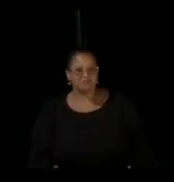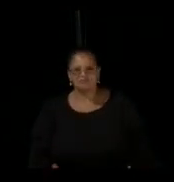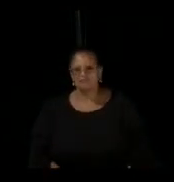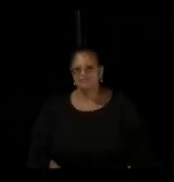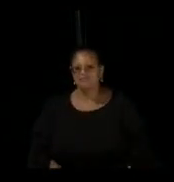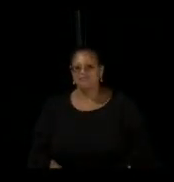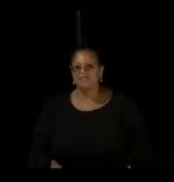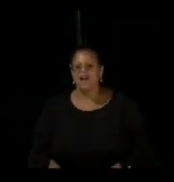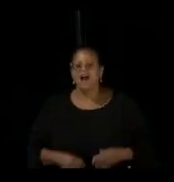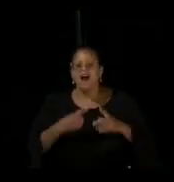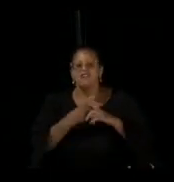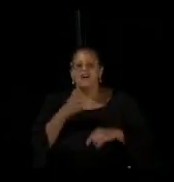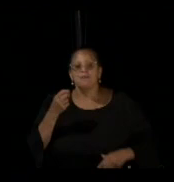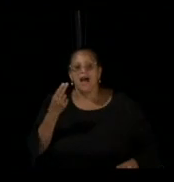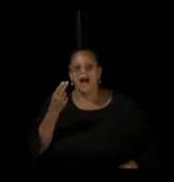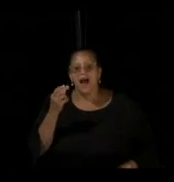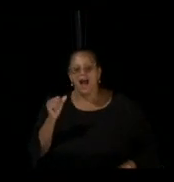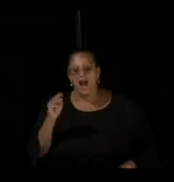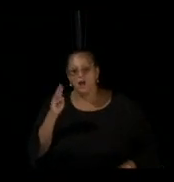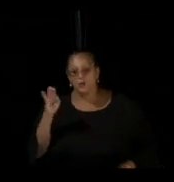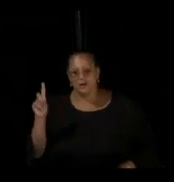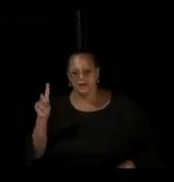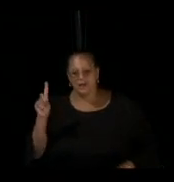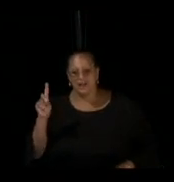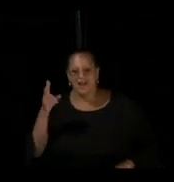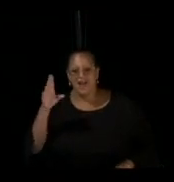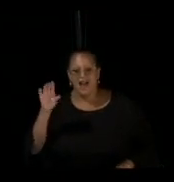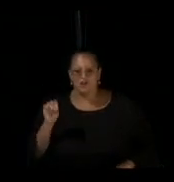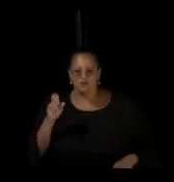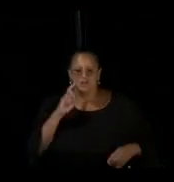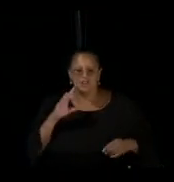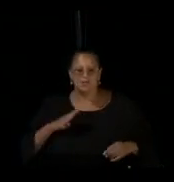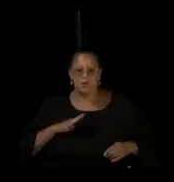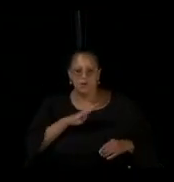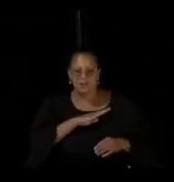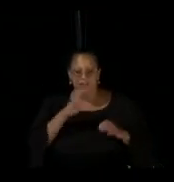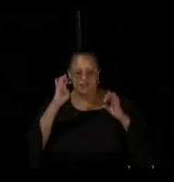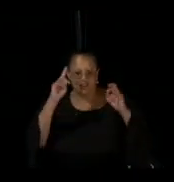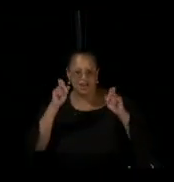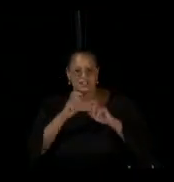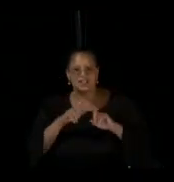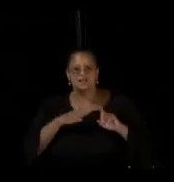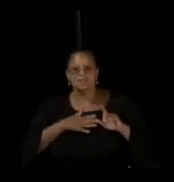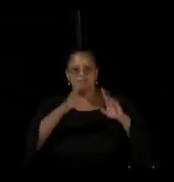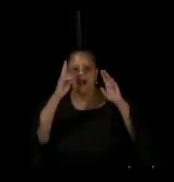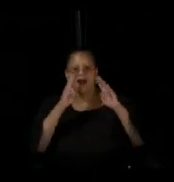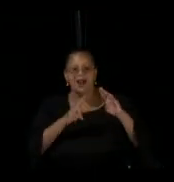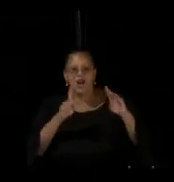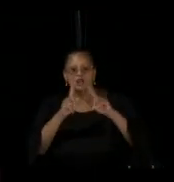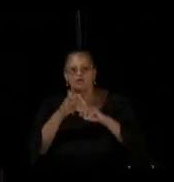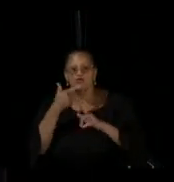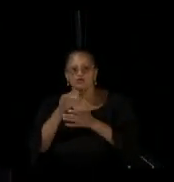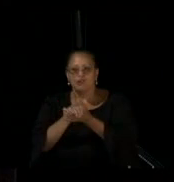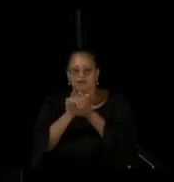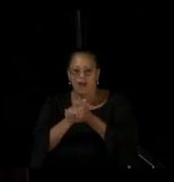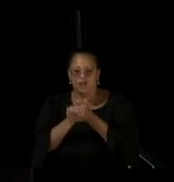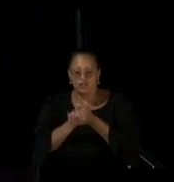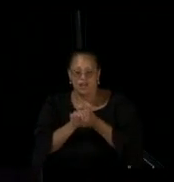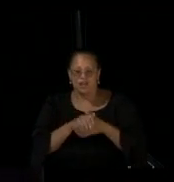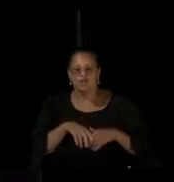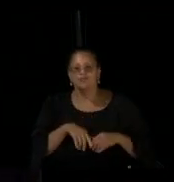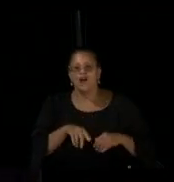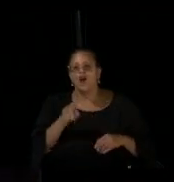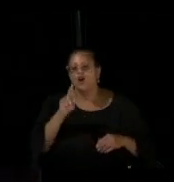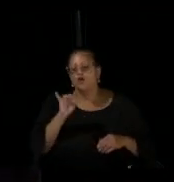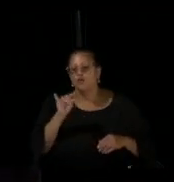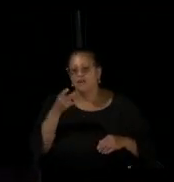On behalf of the Howard County Board of Education, it's my honor to congratulate you, River